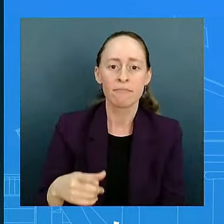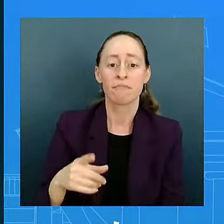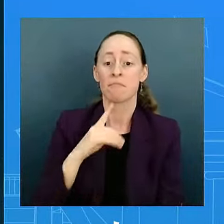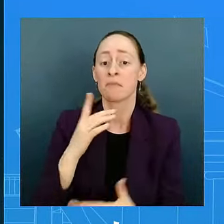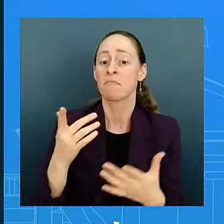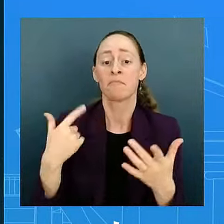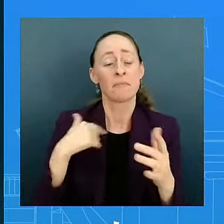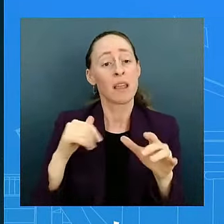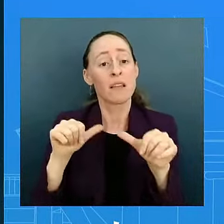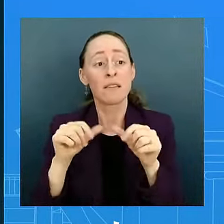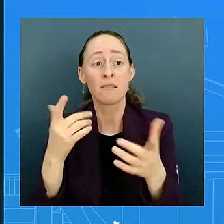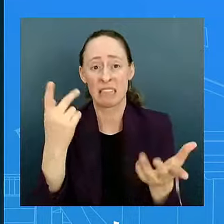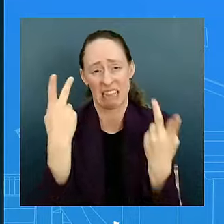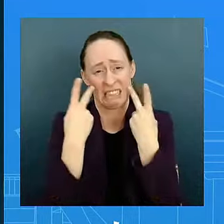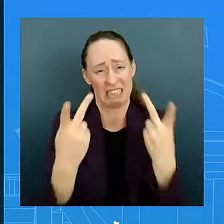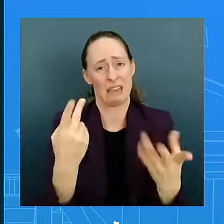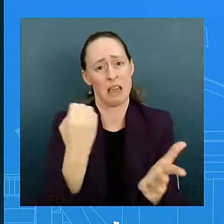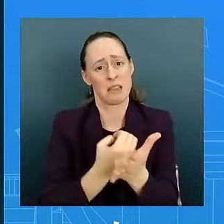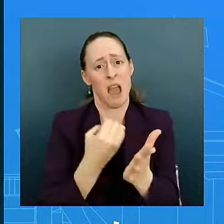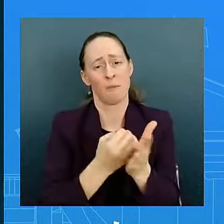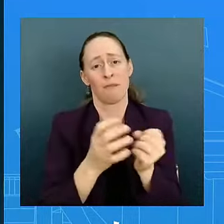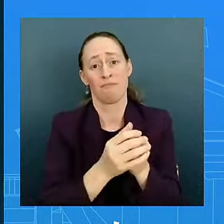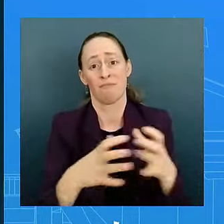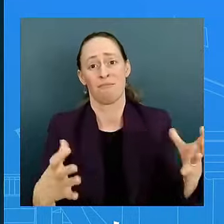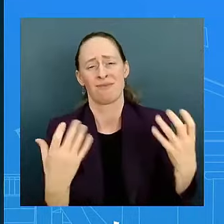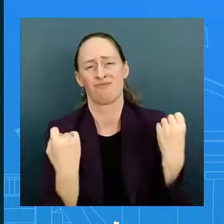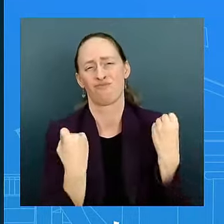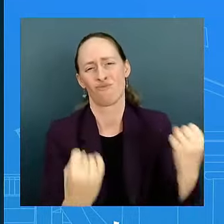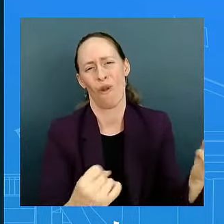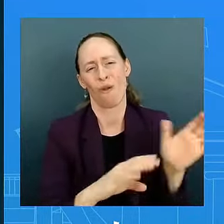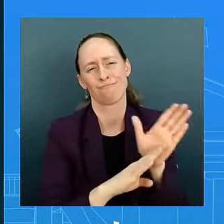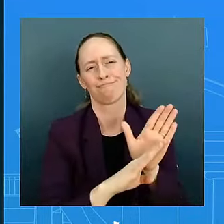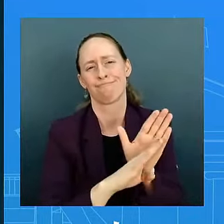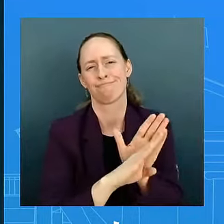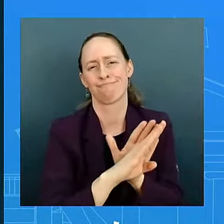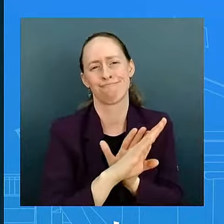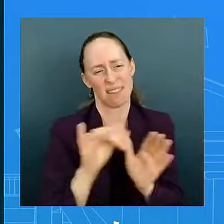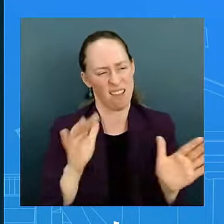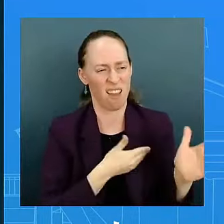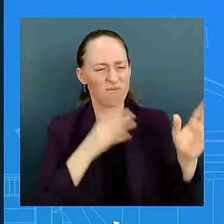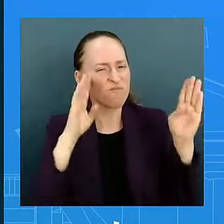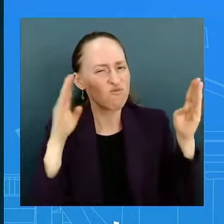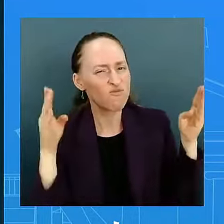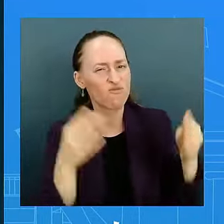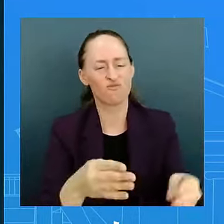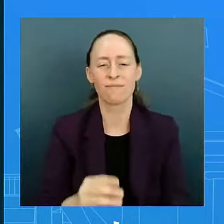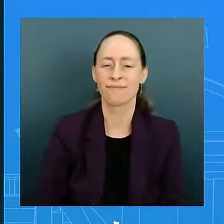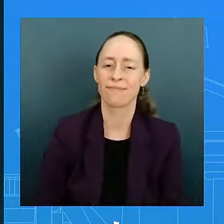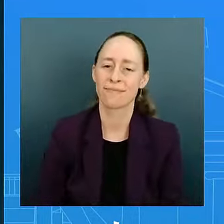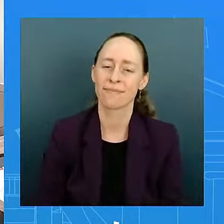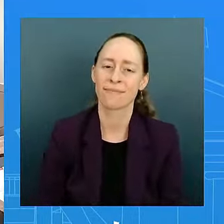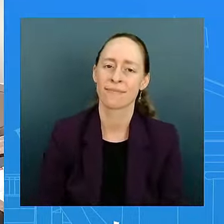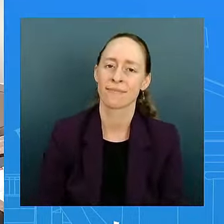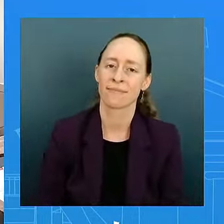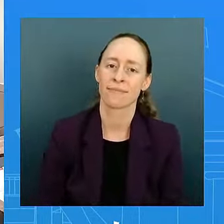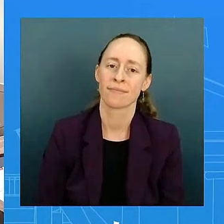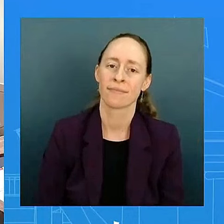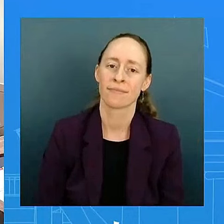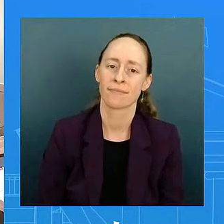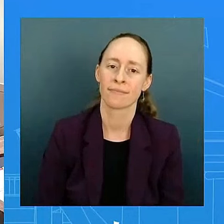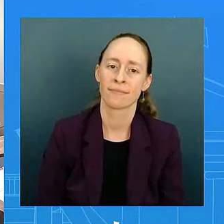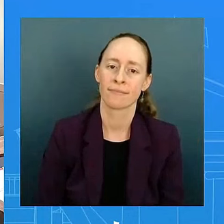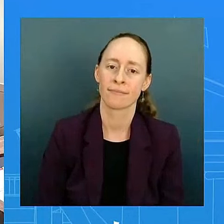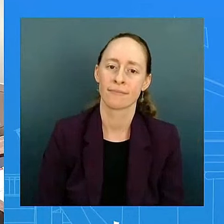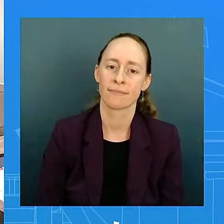our focus right now. Is going to be the American people. Karine, I just want to pick up on the economy question. Yeah. So, I think one of the concerns